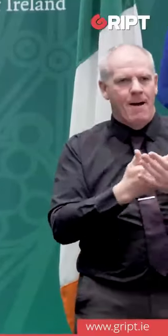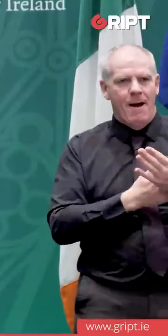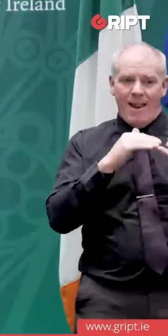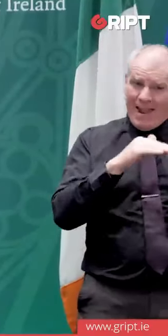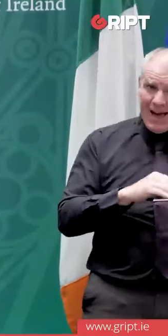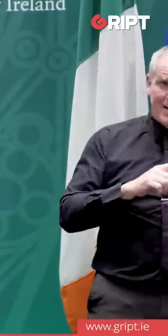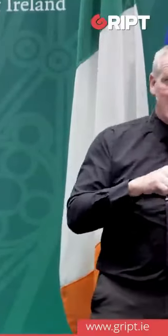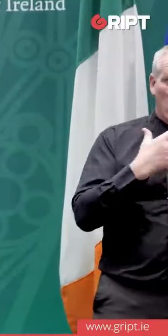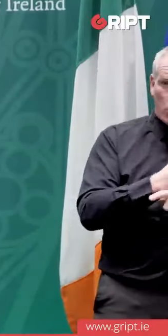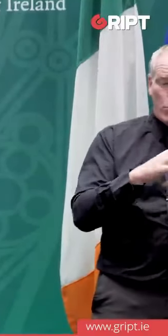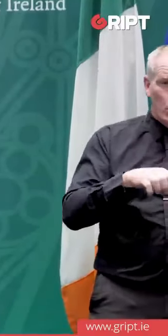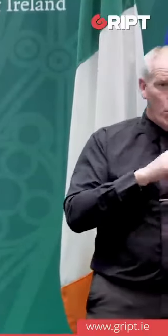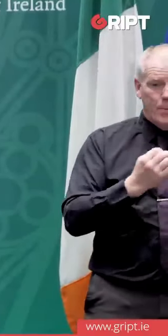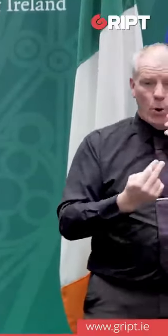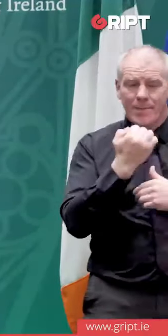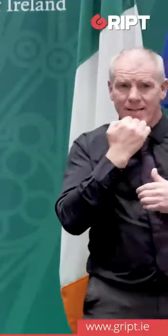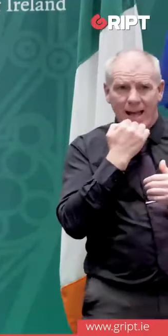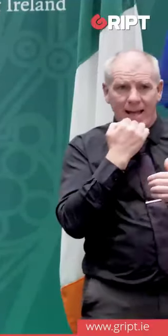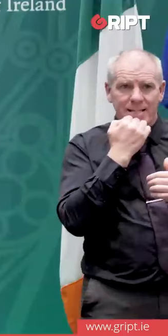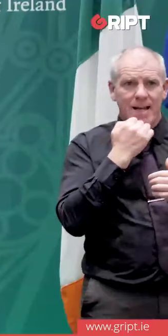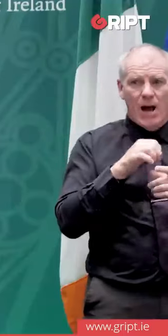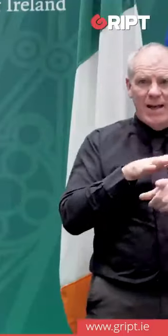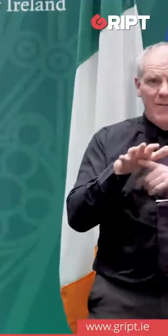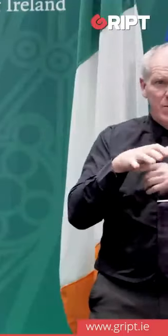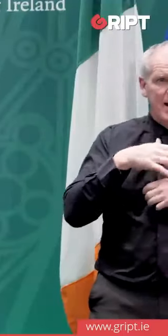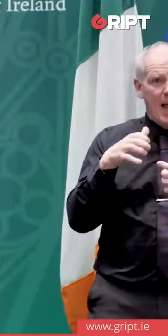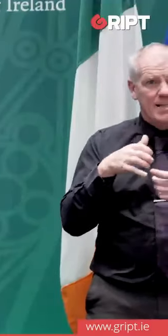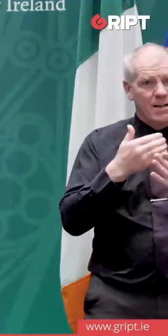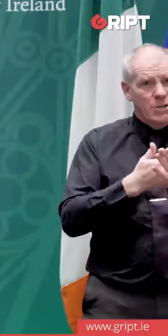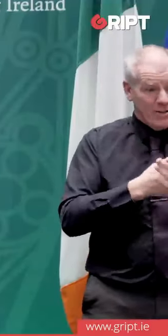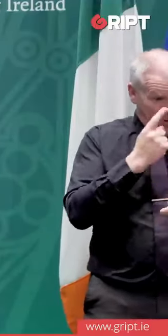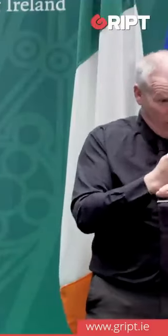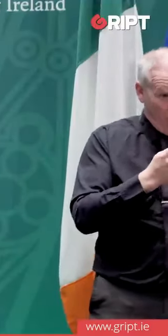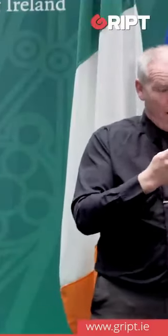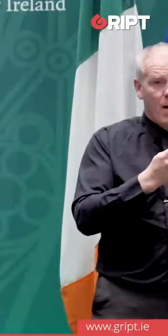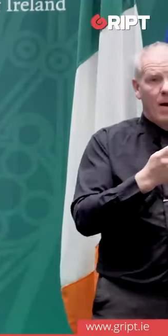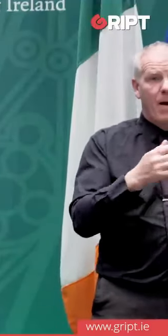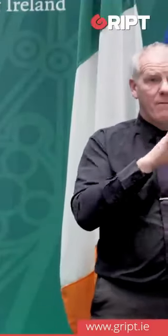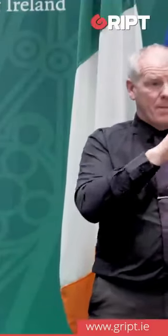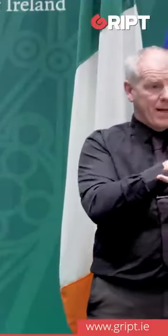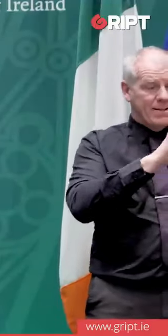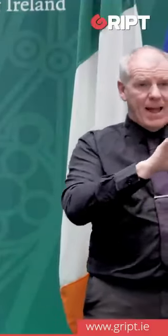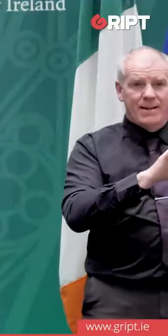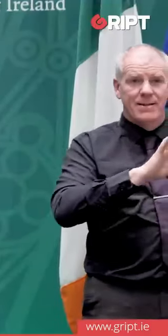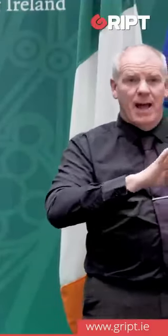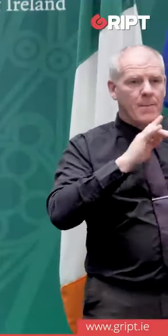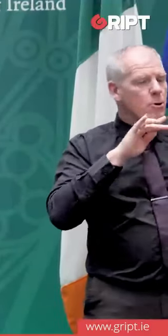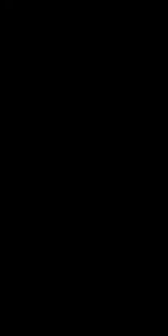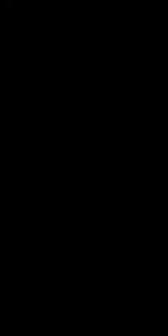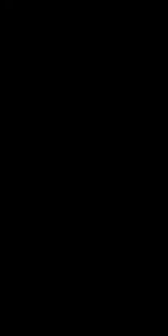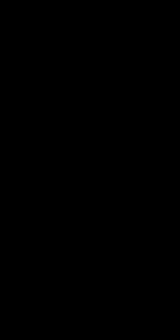is to think that these people are unbeatable, and if recent events are any indicator, and I think they are, it's a battle they're already